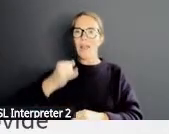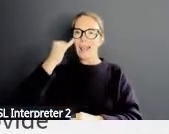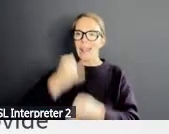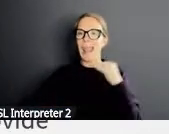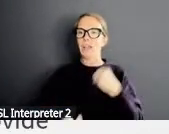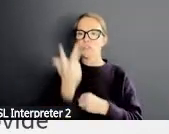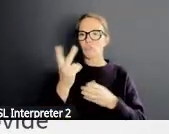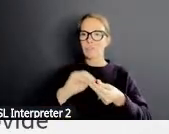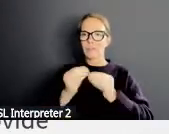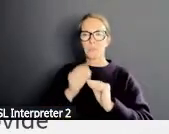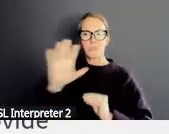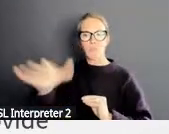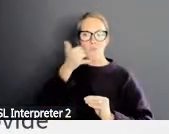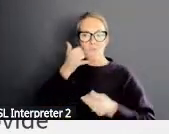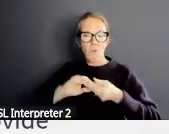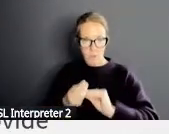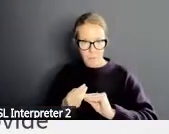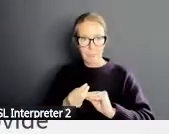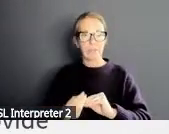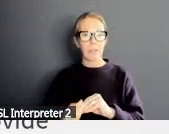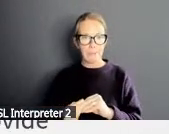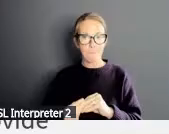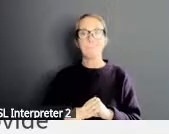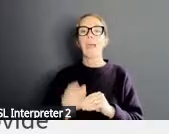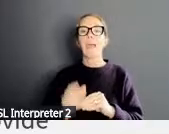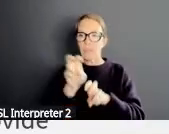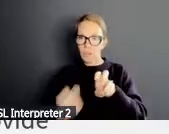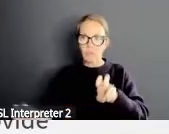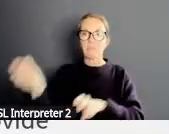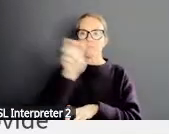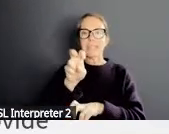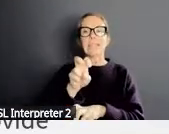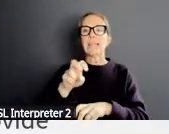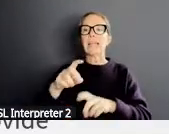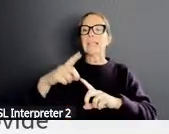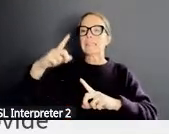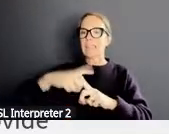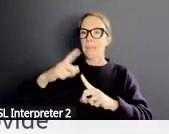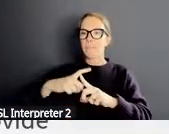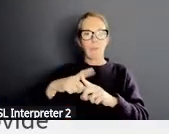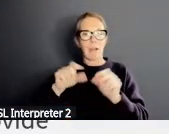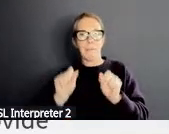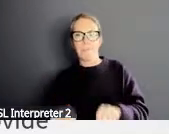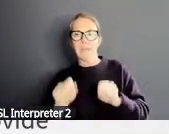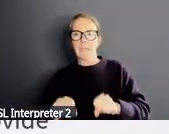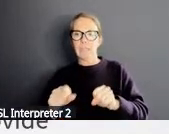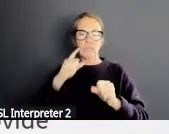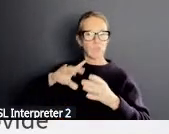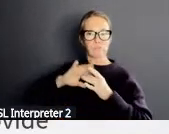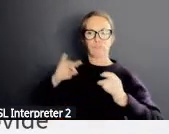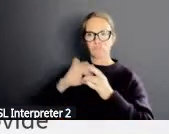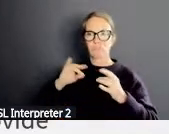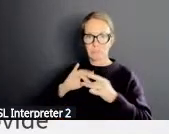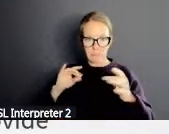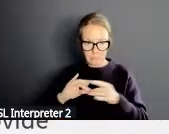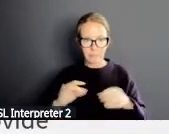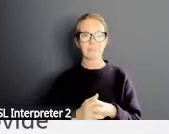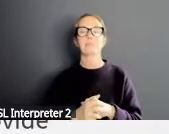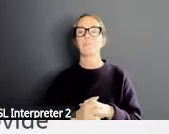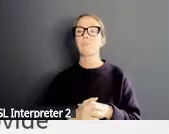phone number. At that time, you will be given temporary ability to share your testimony. You must